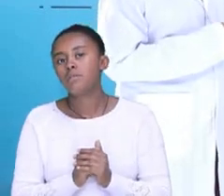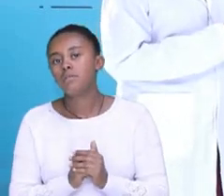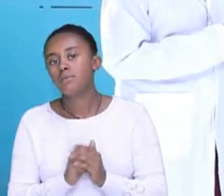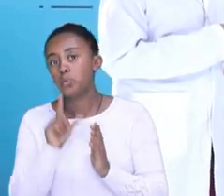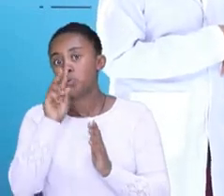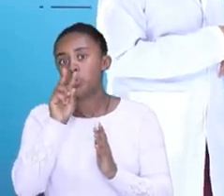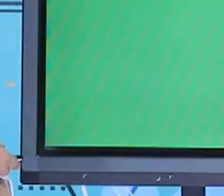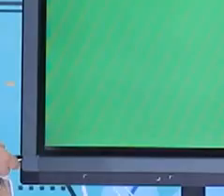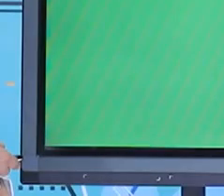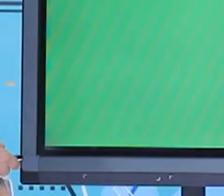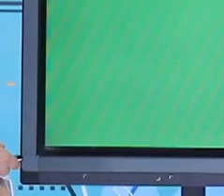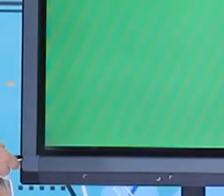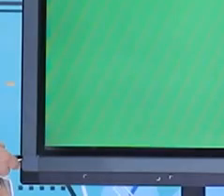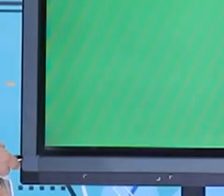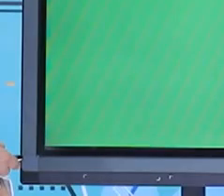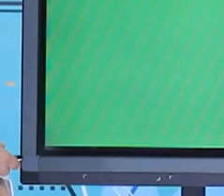given you 2 minutes.